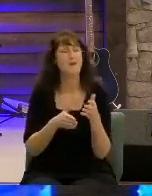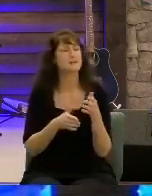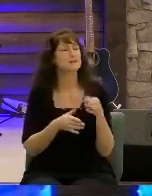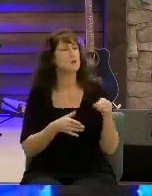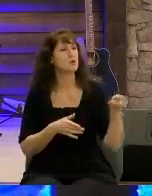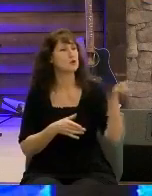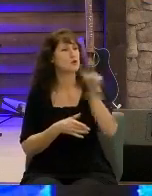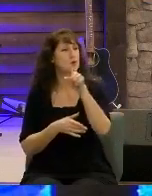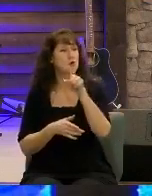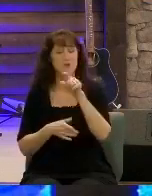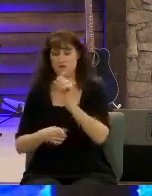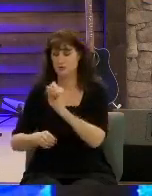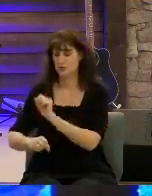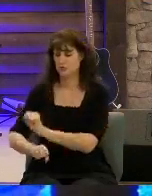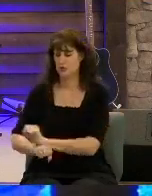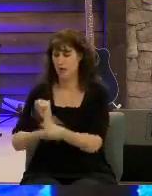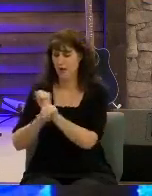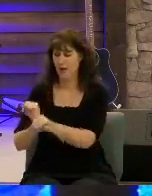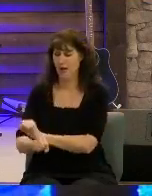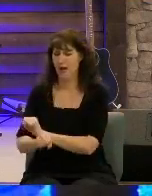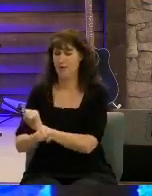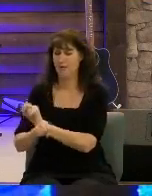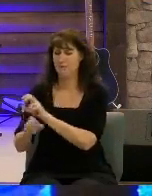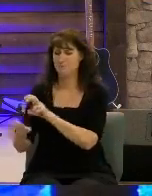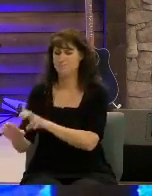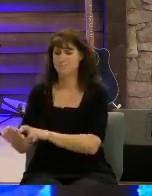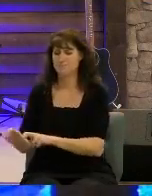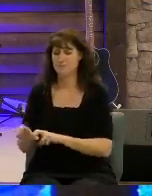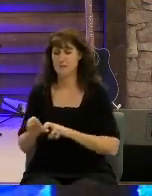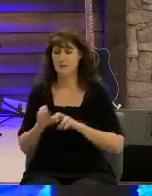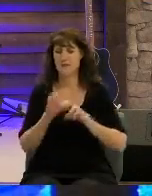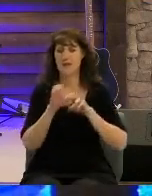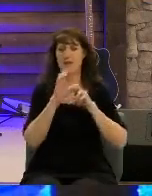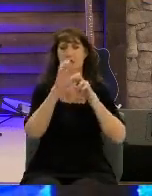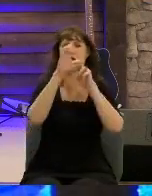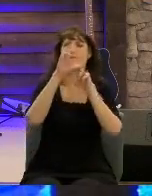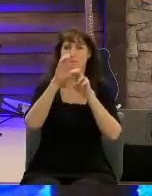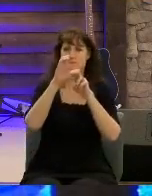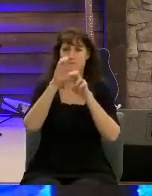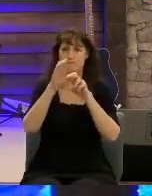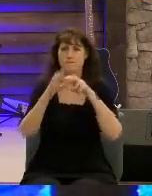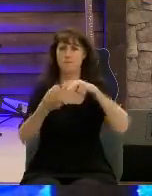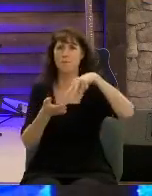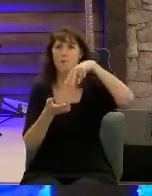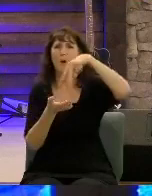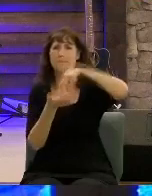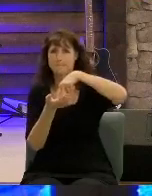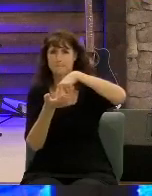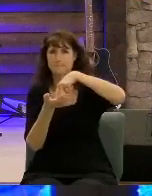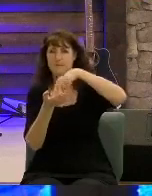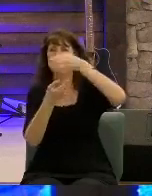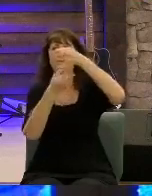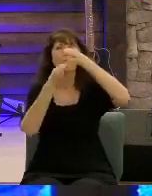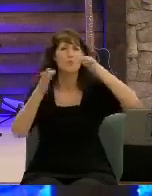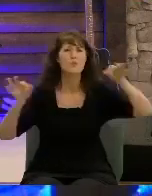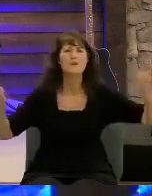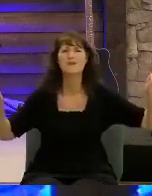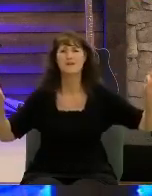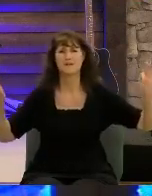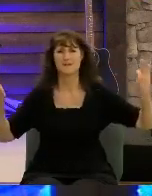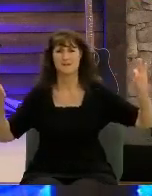out of that jail cell and let you run around screaming, "I am free! I am free. I'm free indeed,